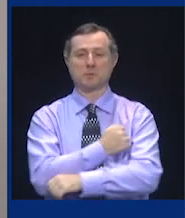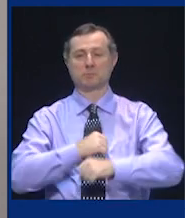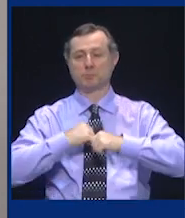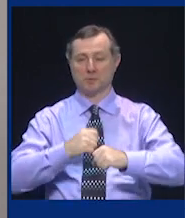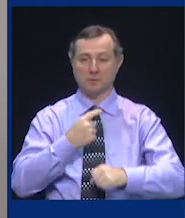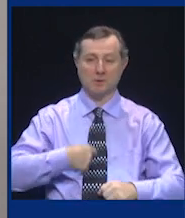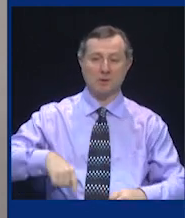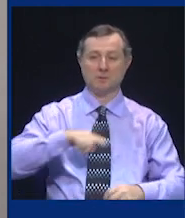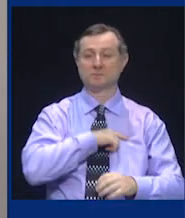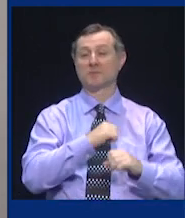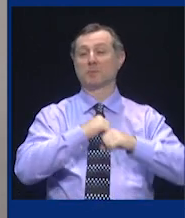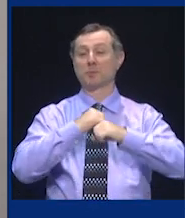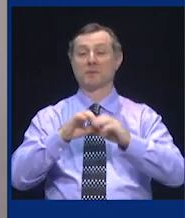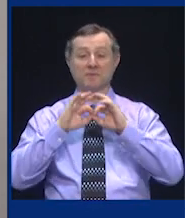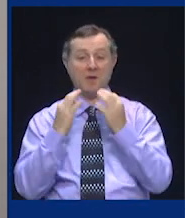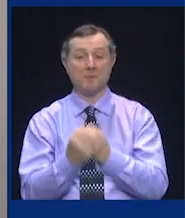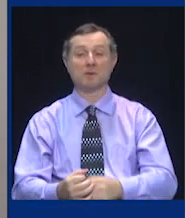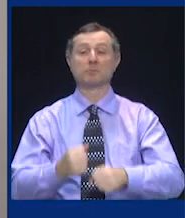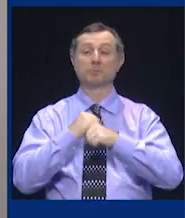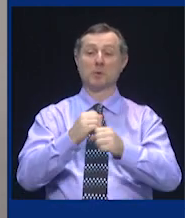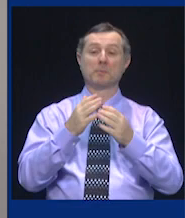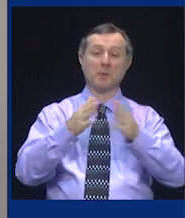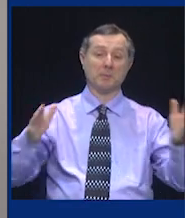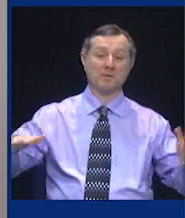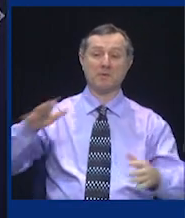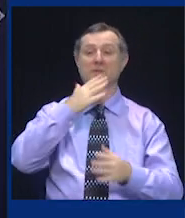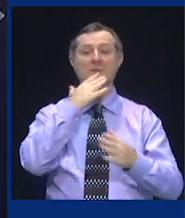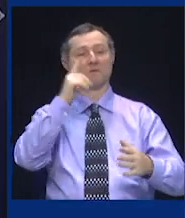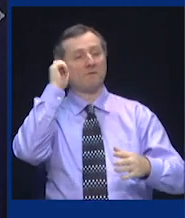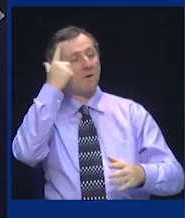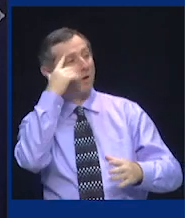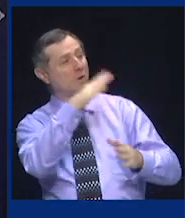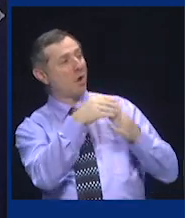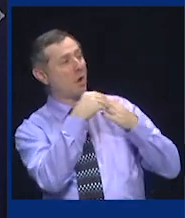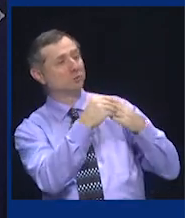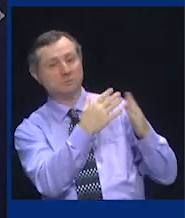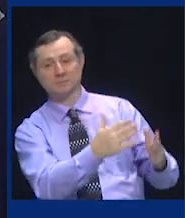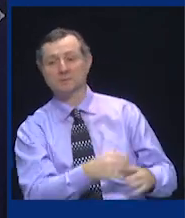families, and the public at large. Thank you, Governor, for your leadership on this. Thank you. Thank you, General.